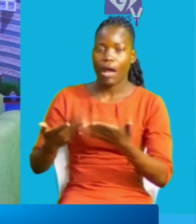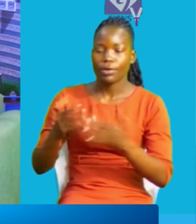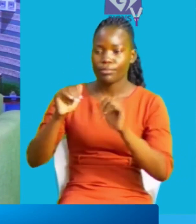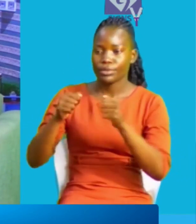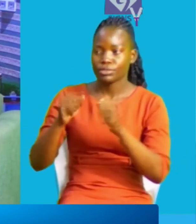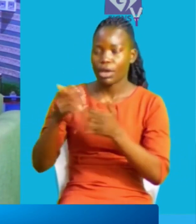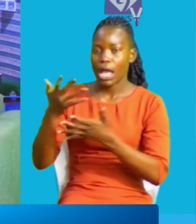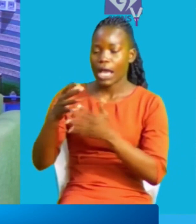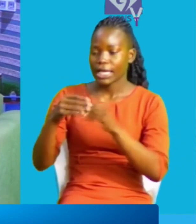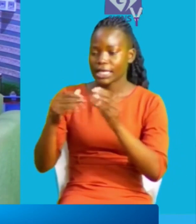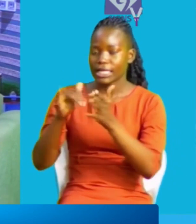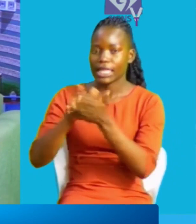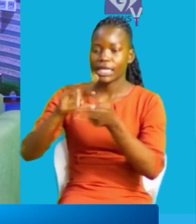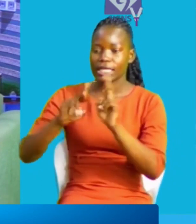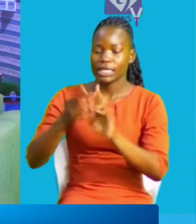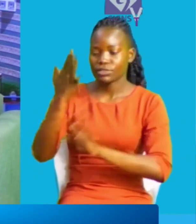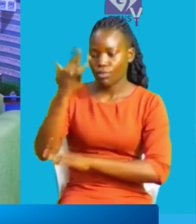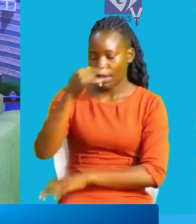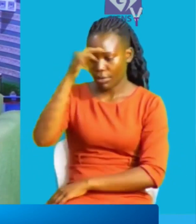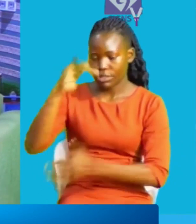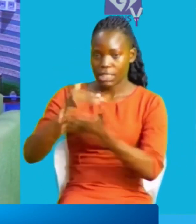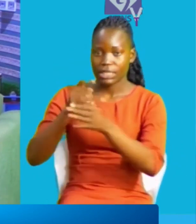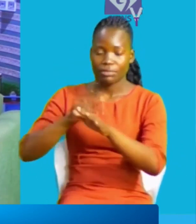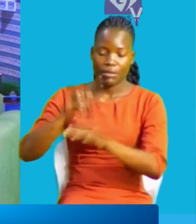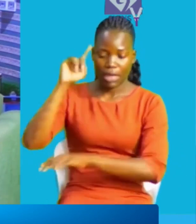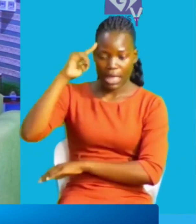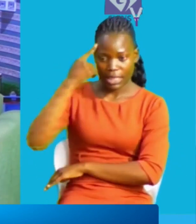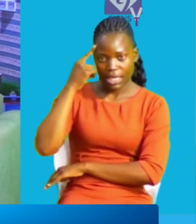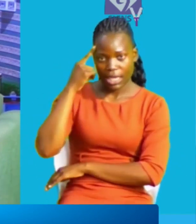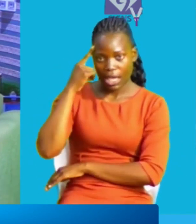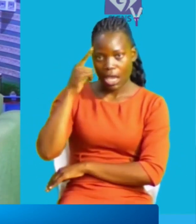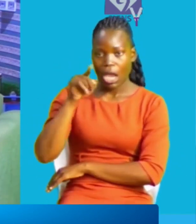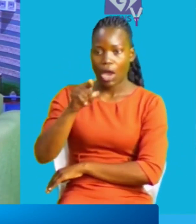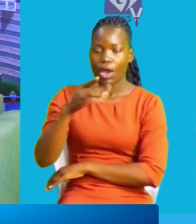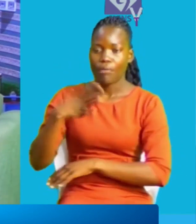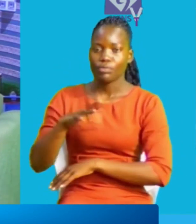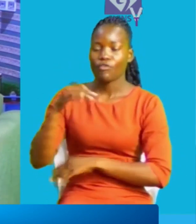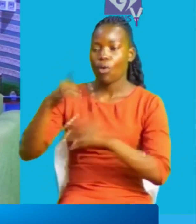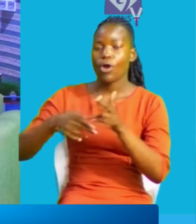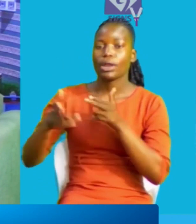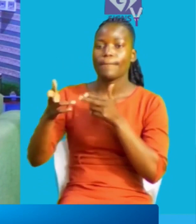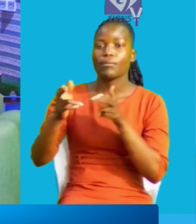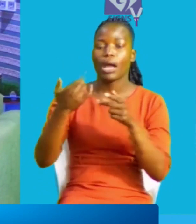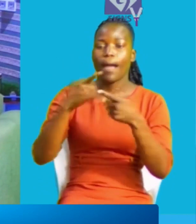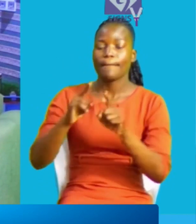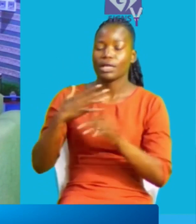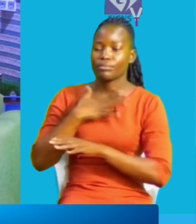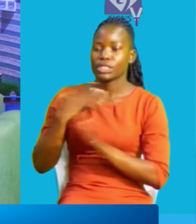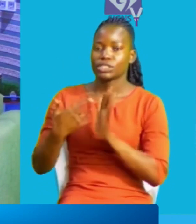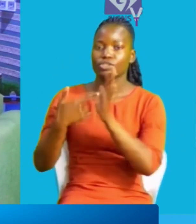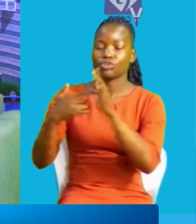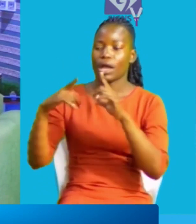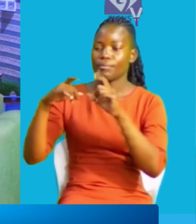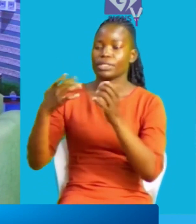look like, so that we can create that relation? Because sometimes we might think, wow, tu ni watu wa bunduki. But could you paint